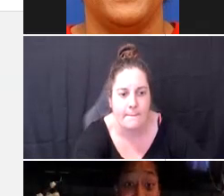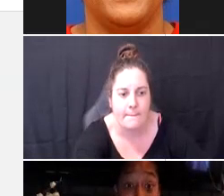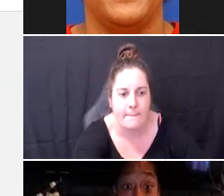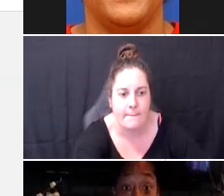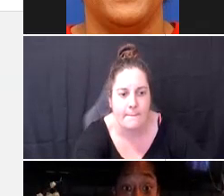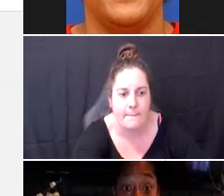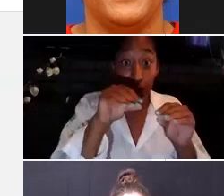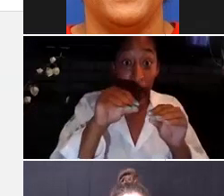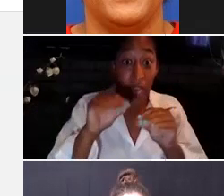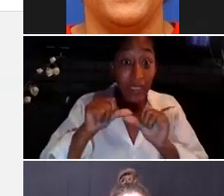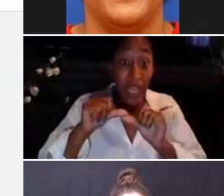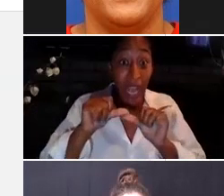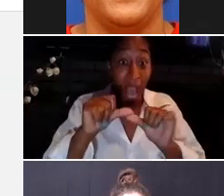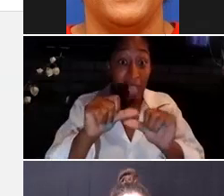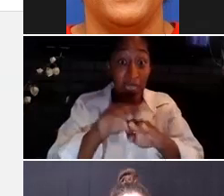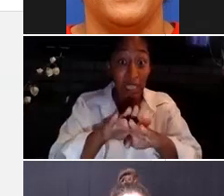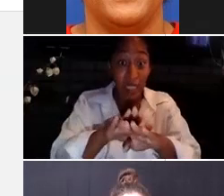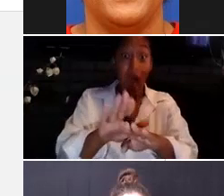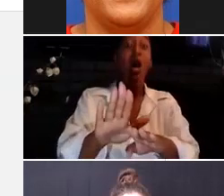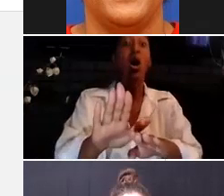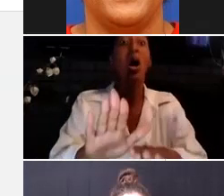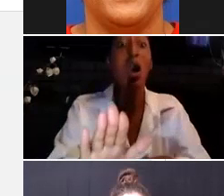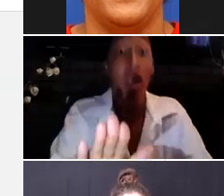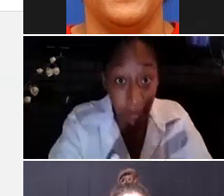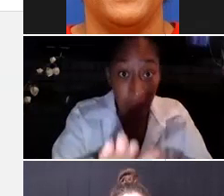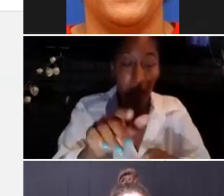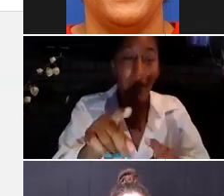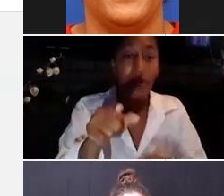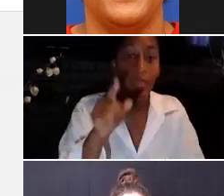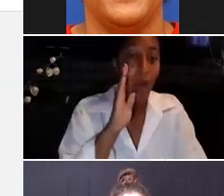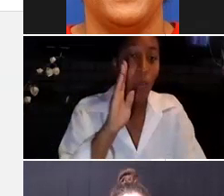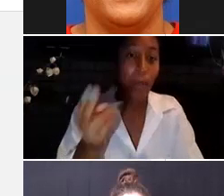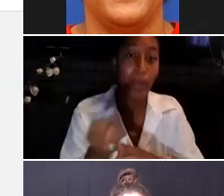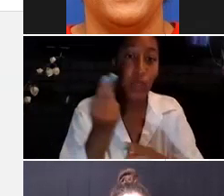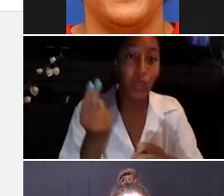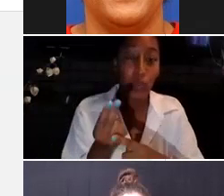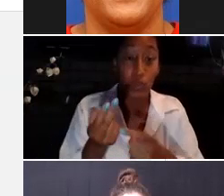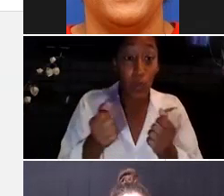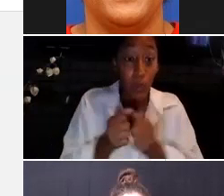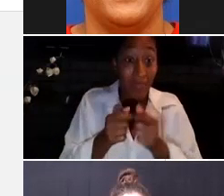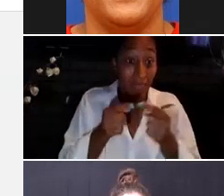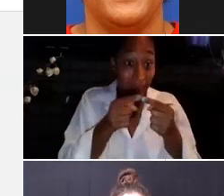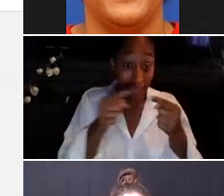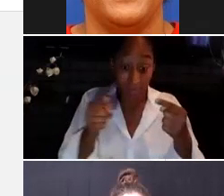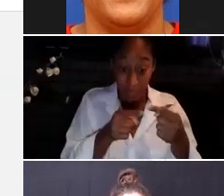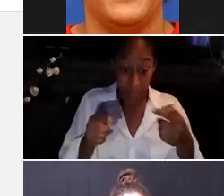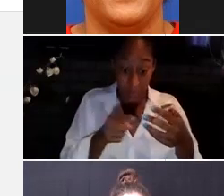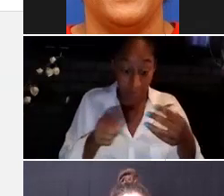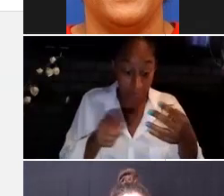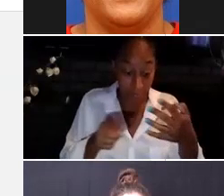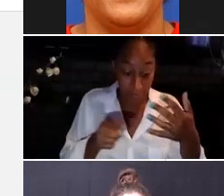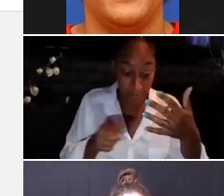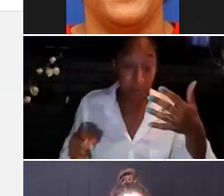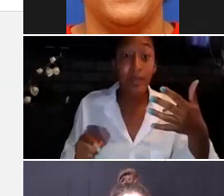can be described using these equations. If our object is moving with constant